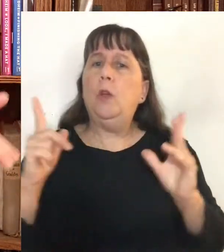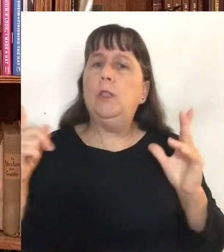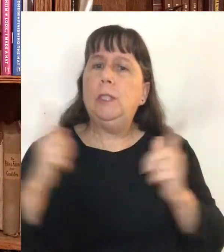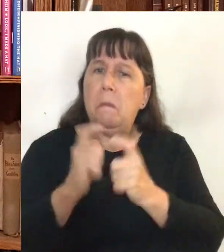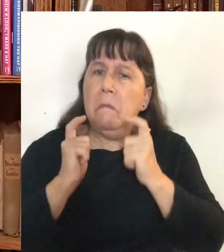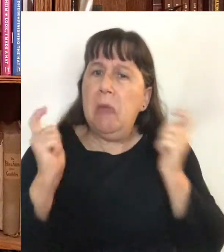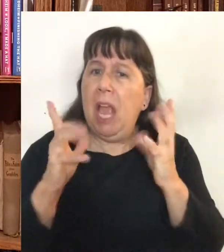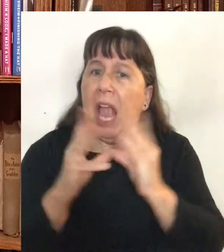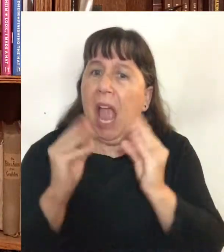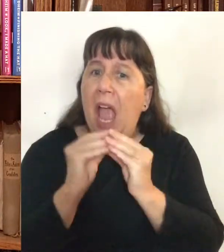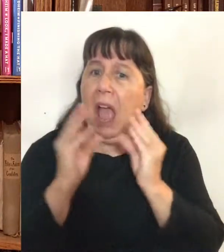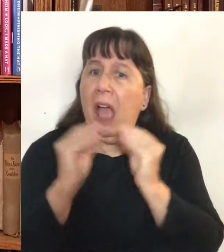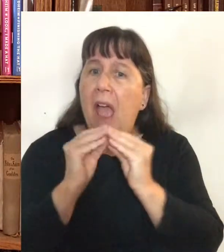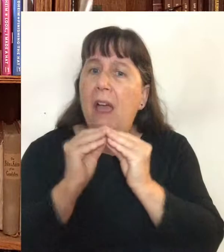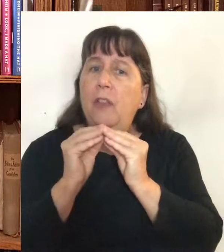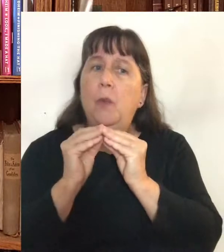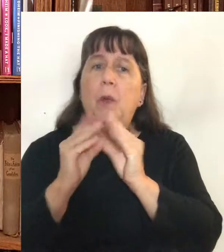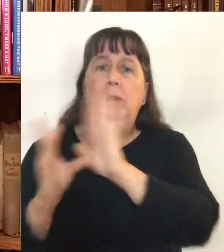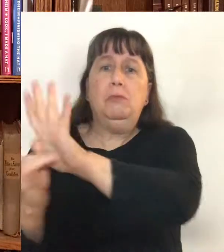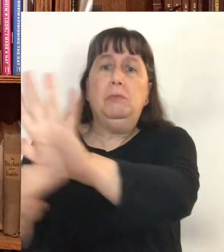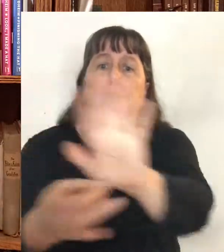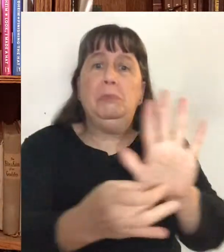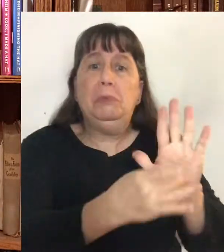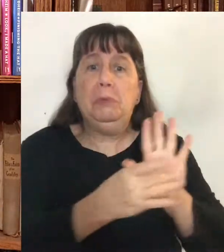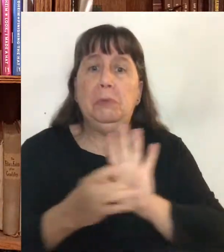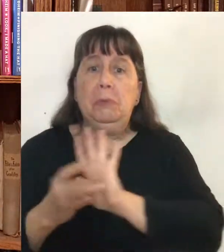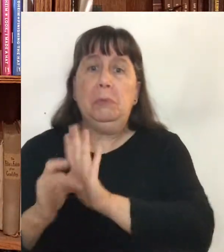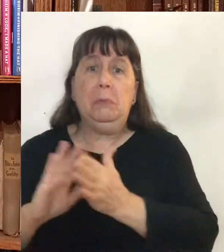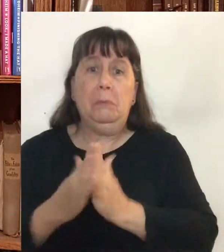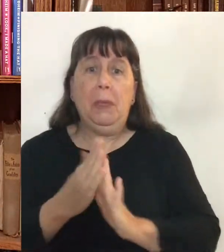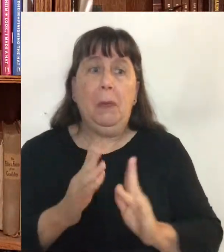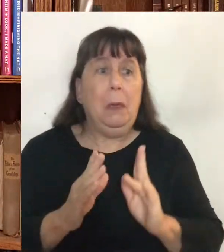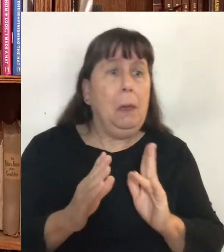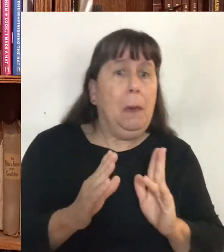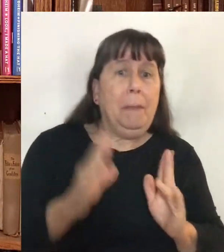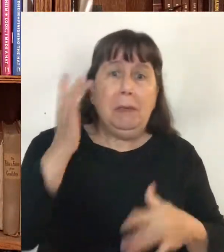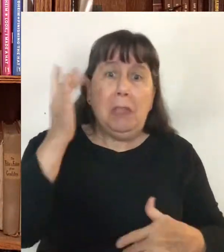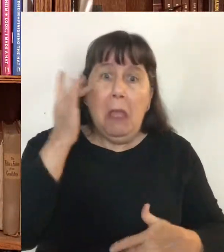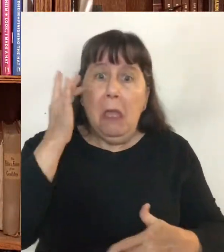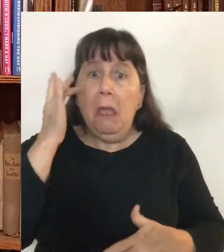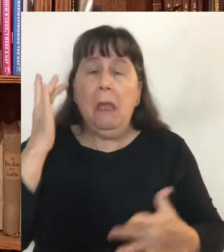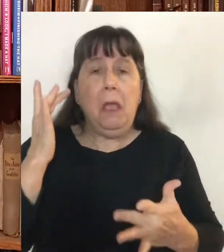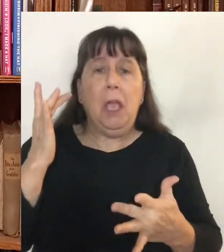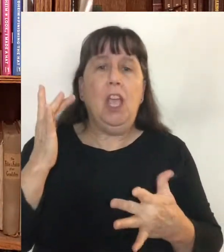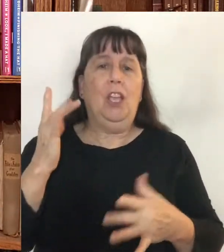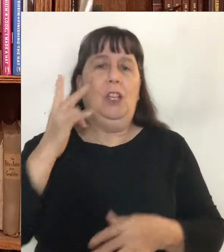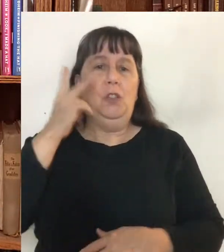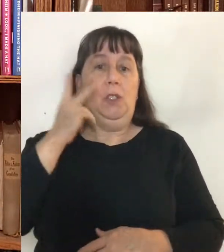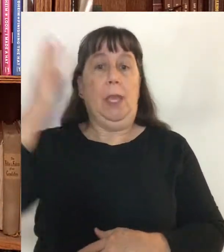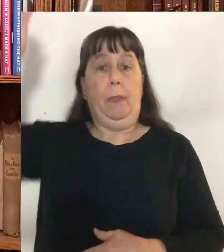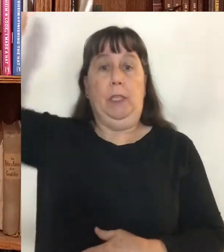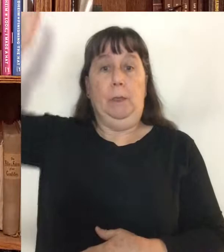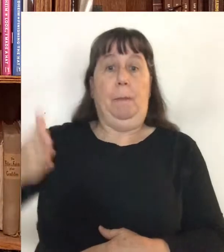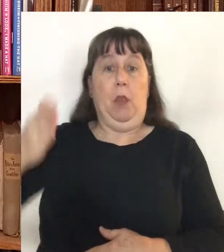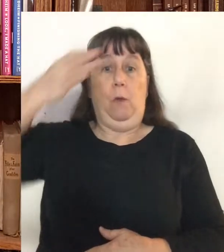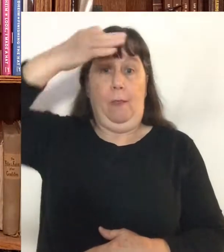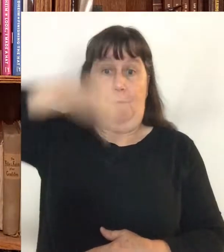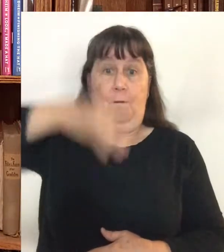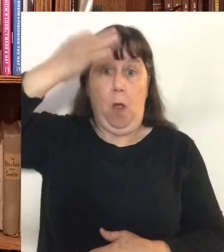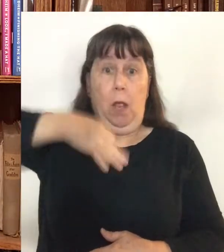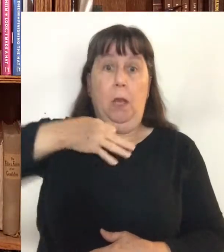super spreader events, you see, you know, Spready Krueger himself up spewing and sneering at the